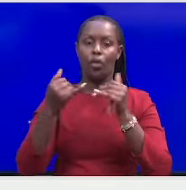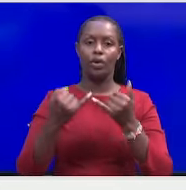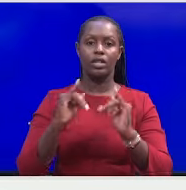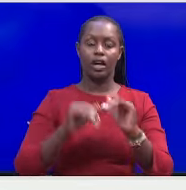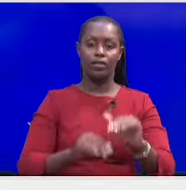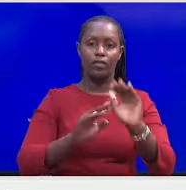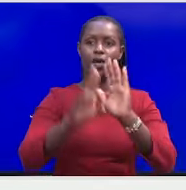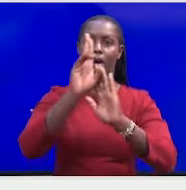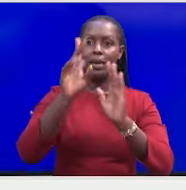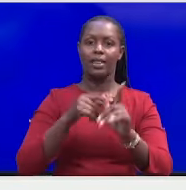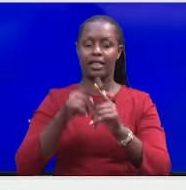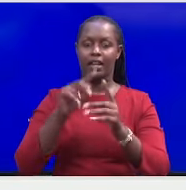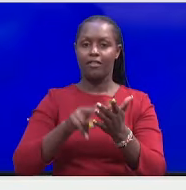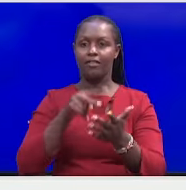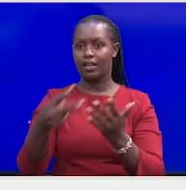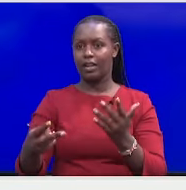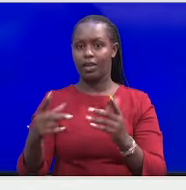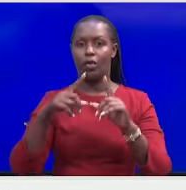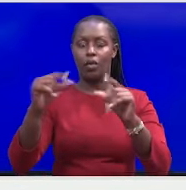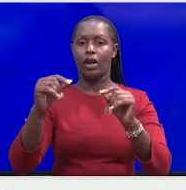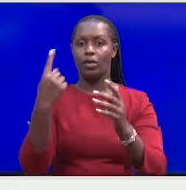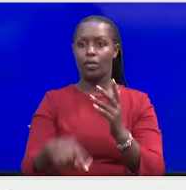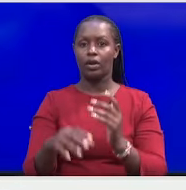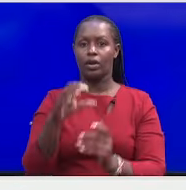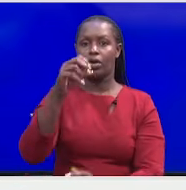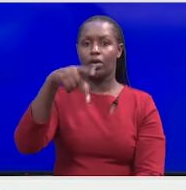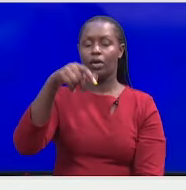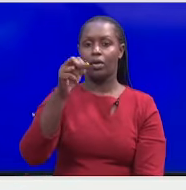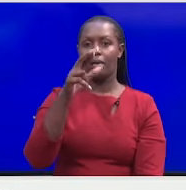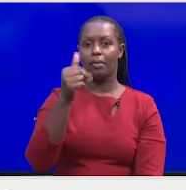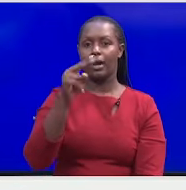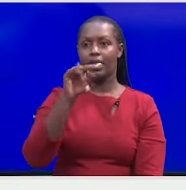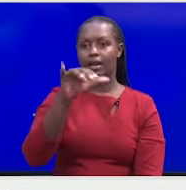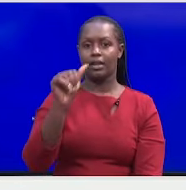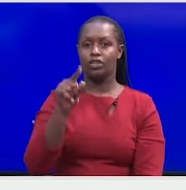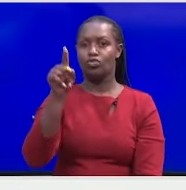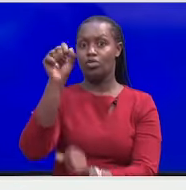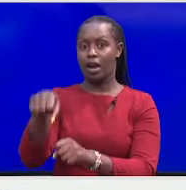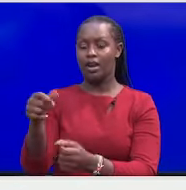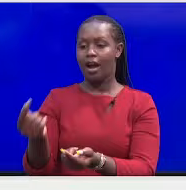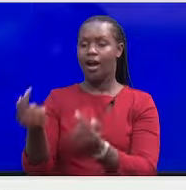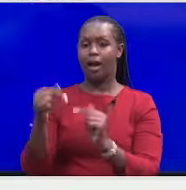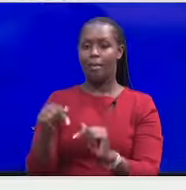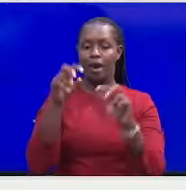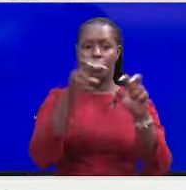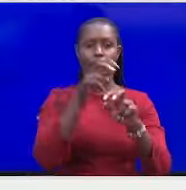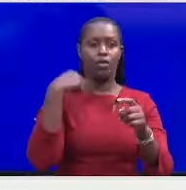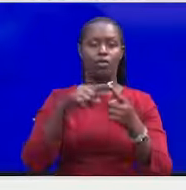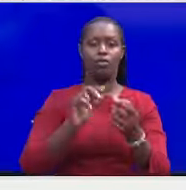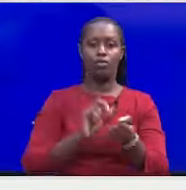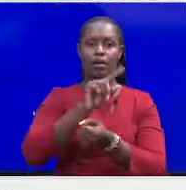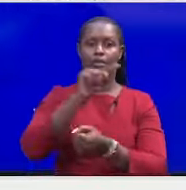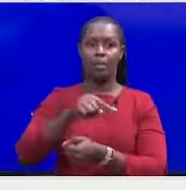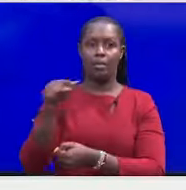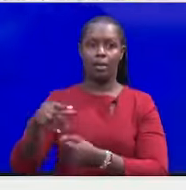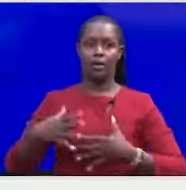imetushinda. Tukaambia Oparanya unaonekana hiyo kazi unaweza kuja utafuta hiyo pesa. Watu milioni 12 ambao na the developments are